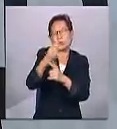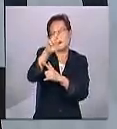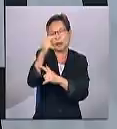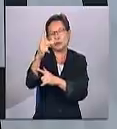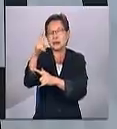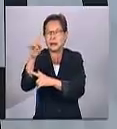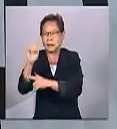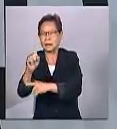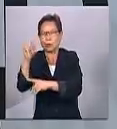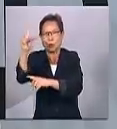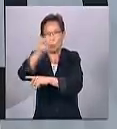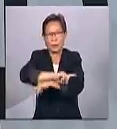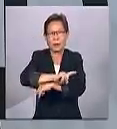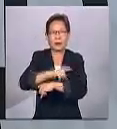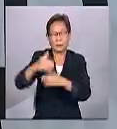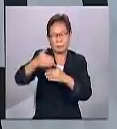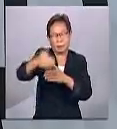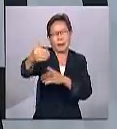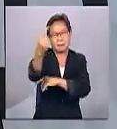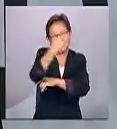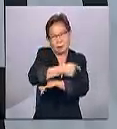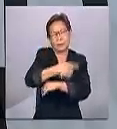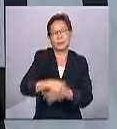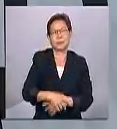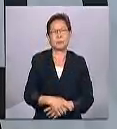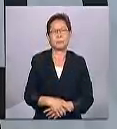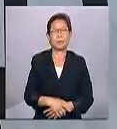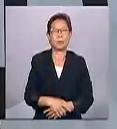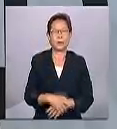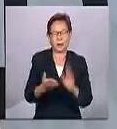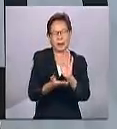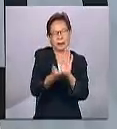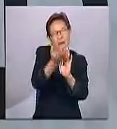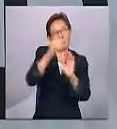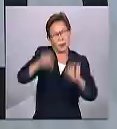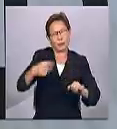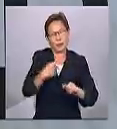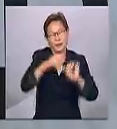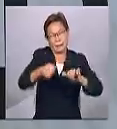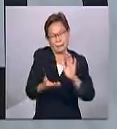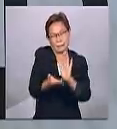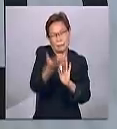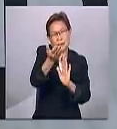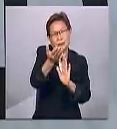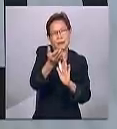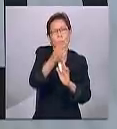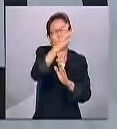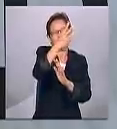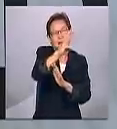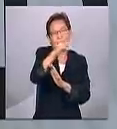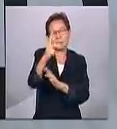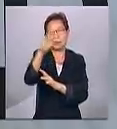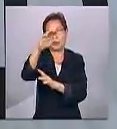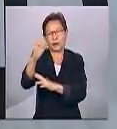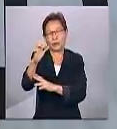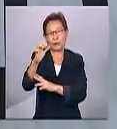cases in maybe next couple of days. So we can increase the capacity our, at least to